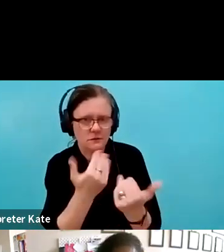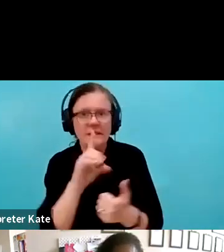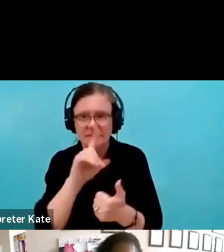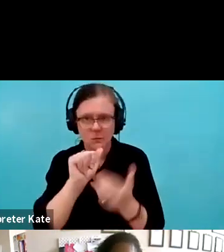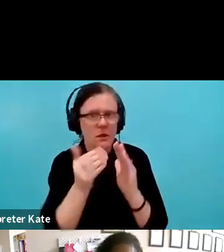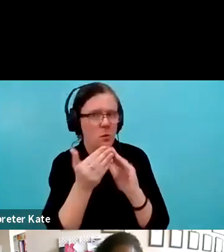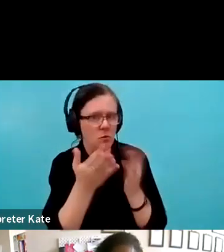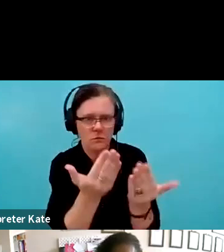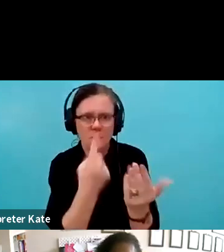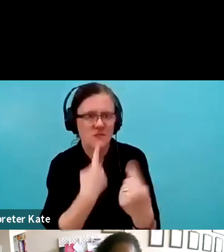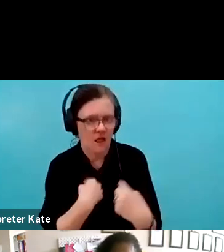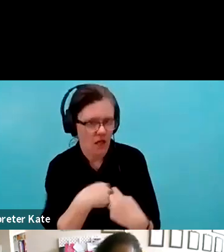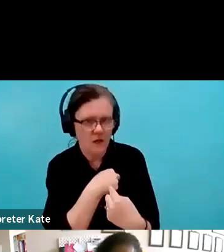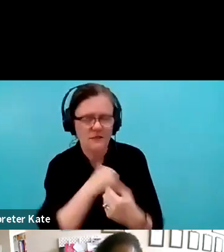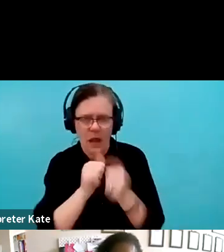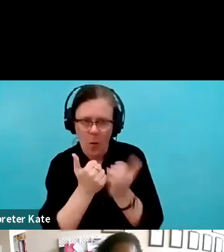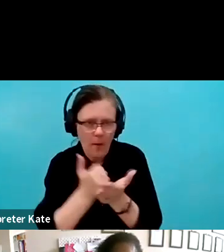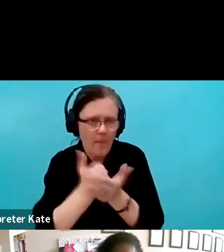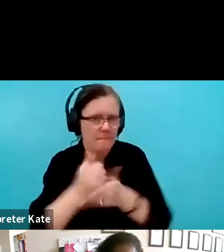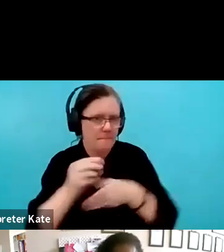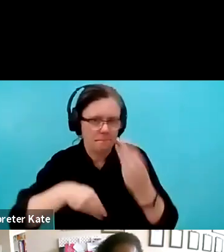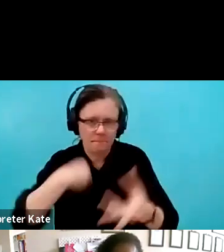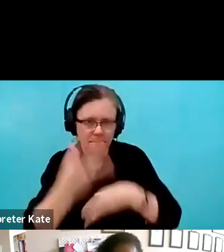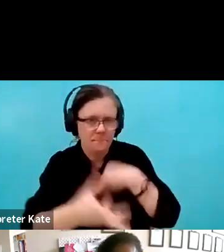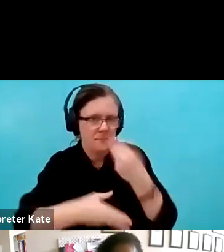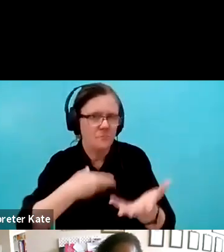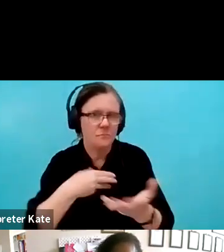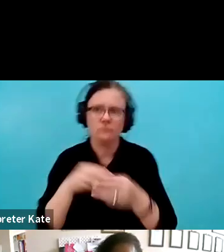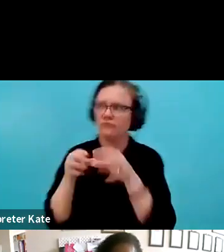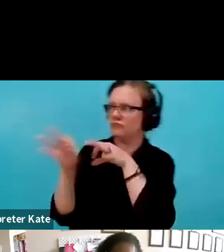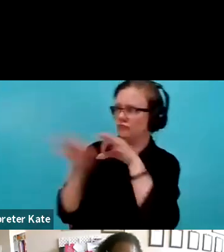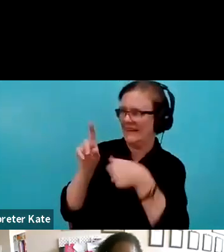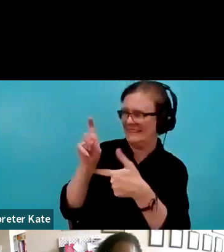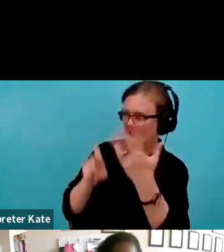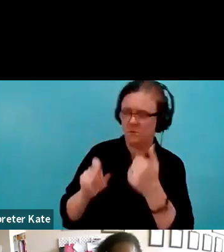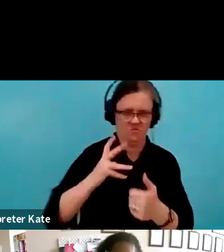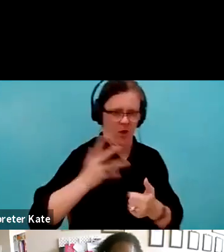community take the lead and direct what was going to happen.